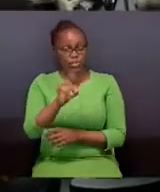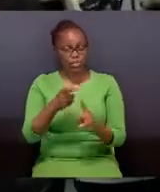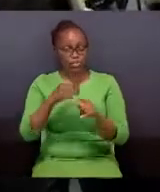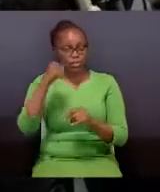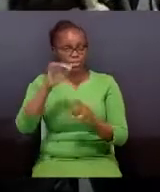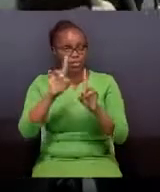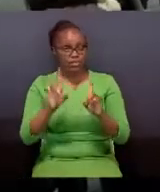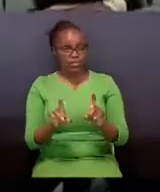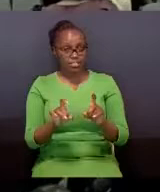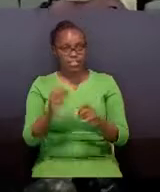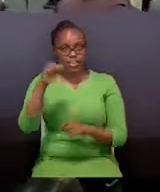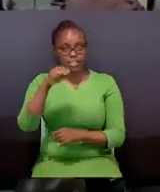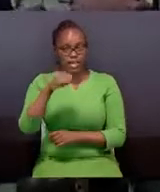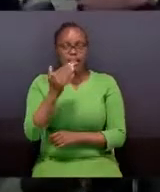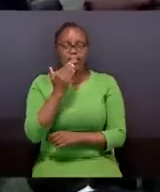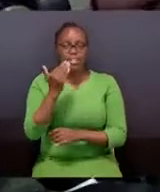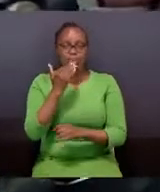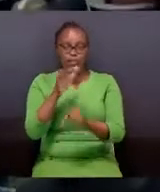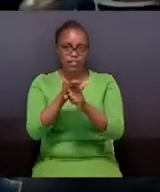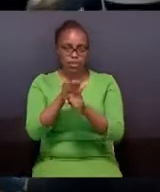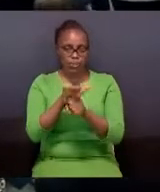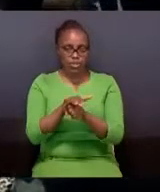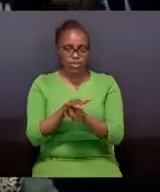side? Yes, thank you very much.